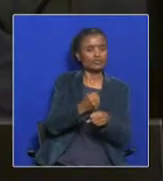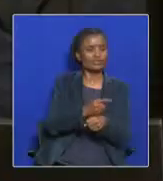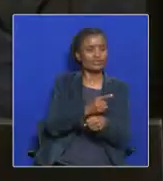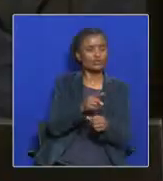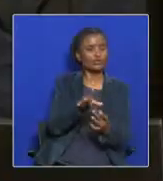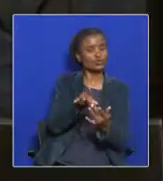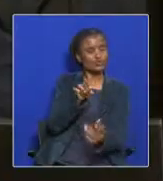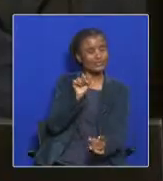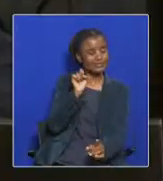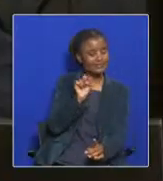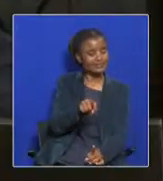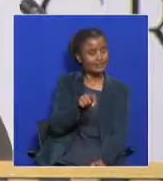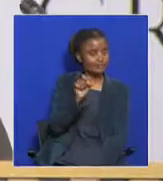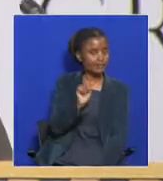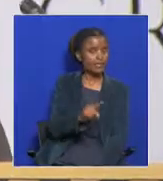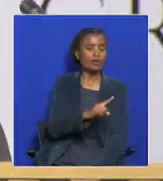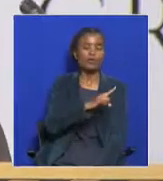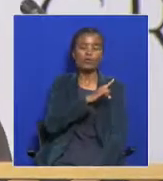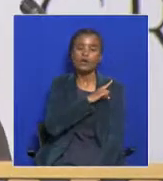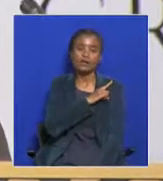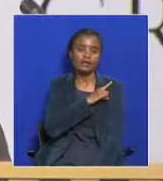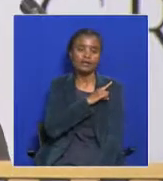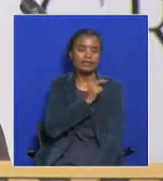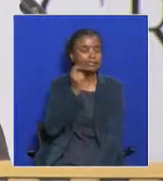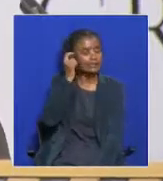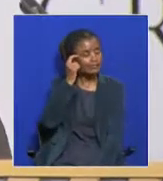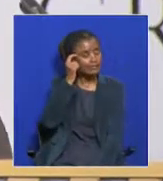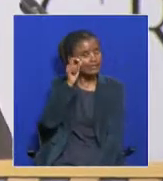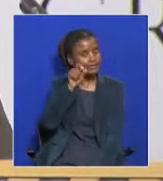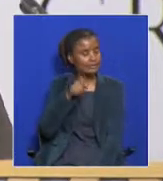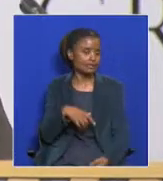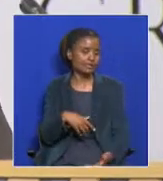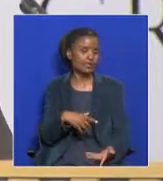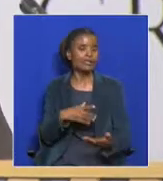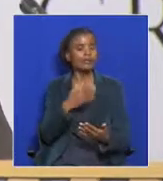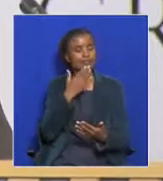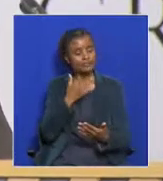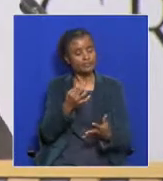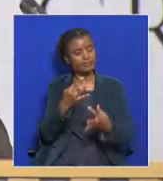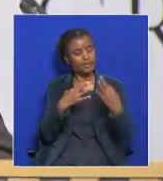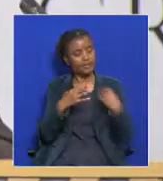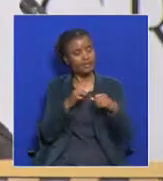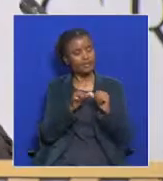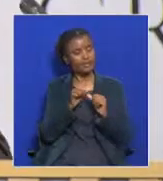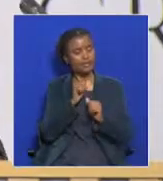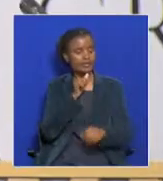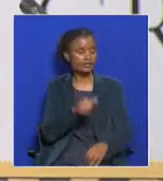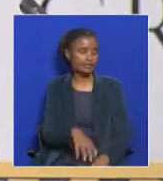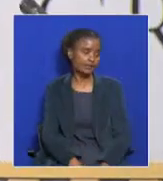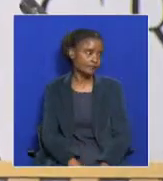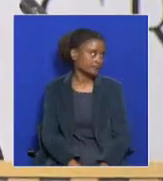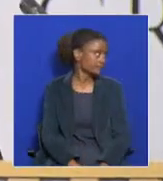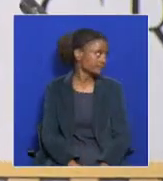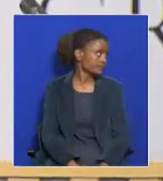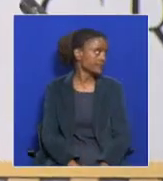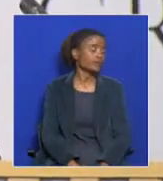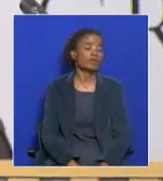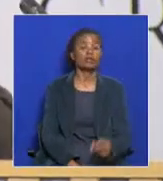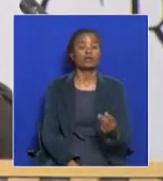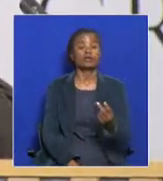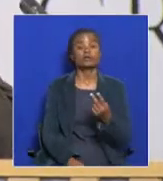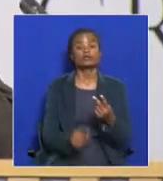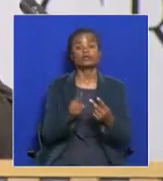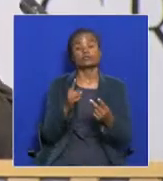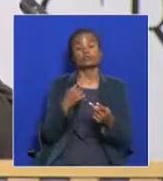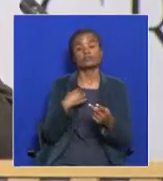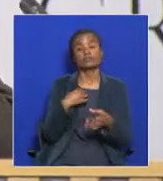suspicious, give a better answer. Okay. Also, Commissioner, I can't tell you 100% who was available, but